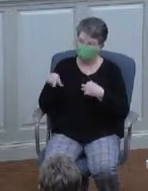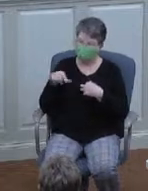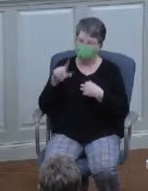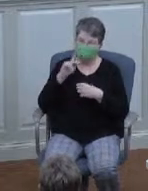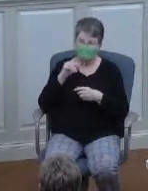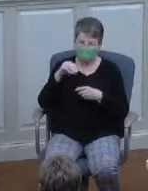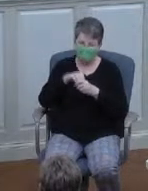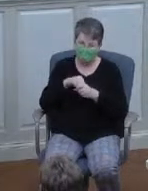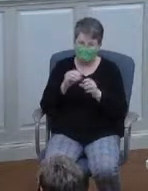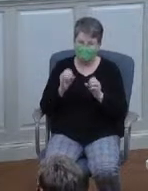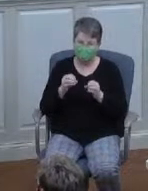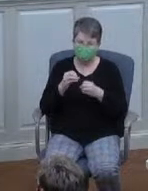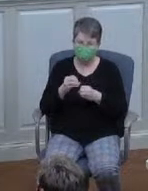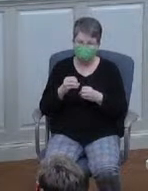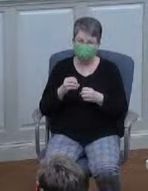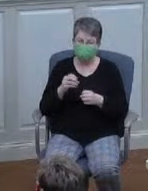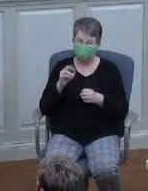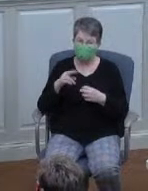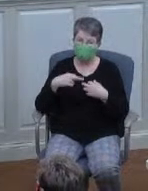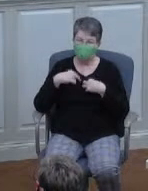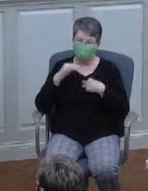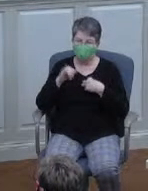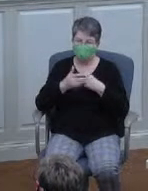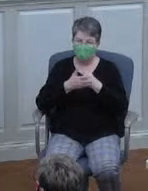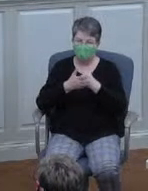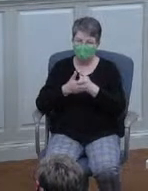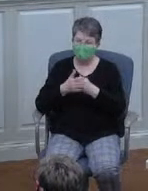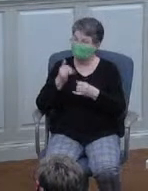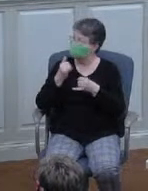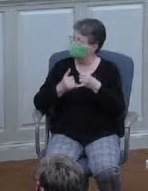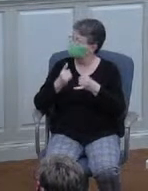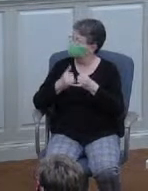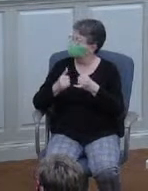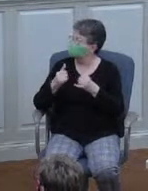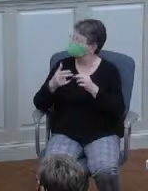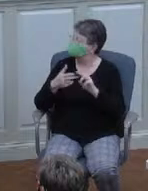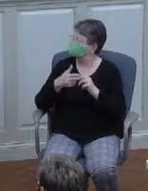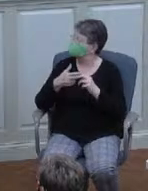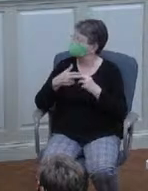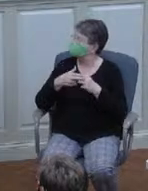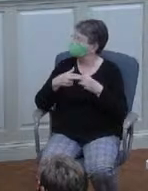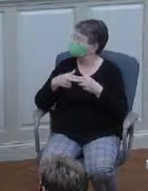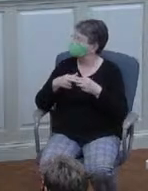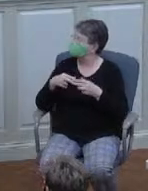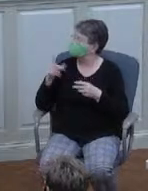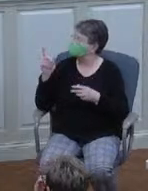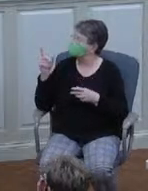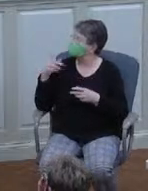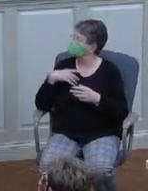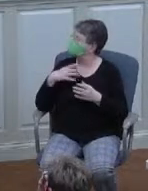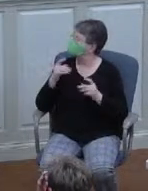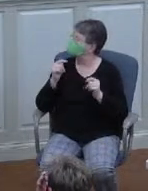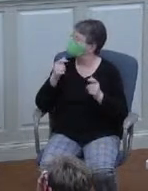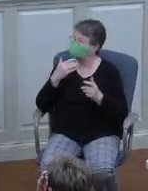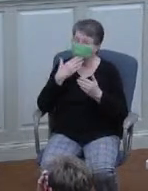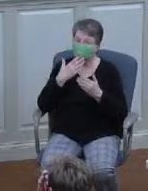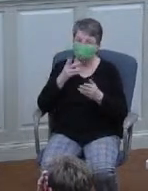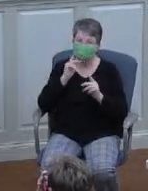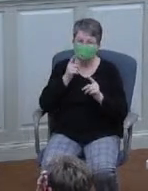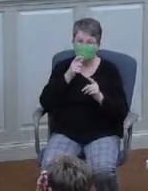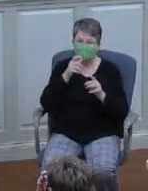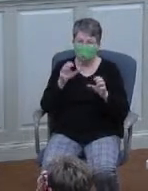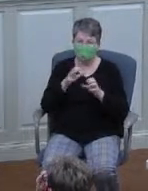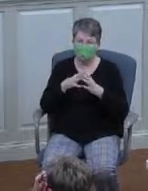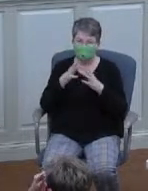much as we can, or having that help. This is the last slide. Just wanted to quickly thank the folks that do a lot of the